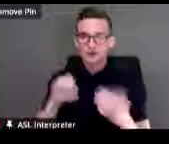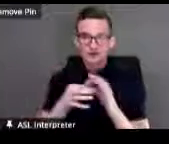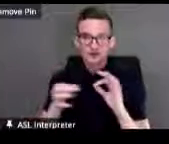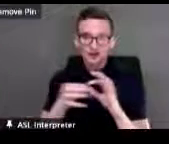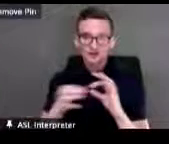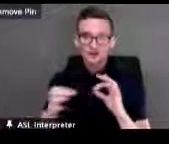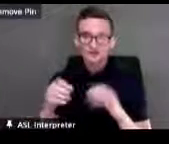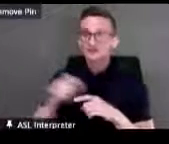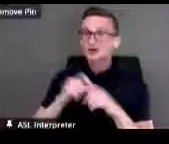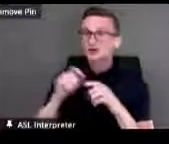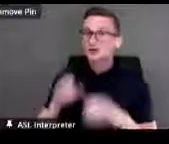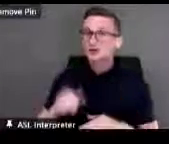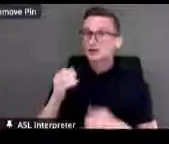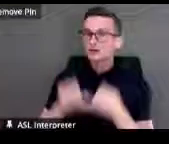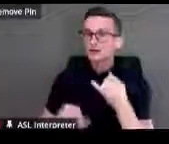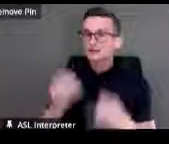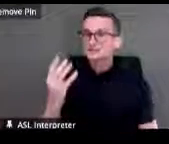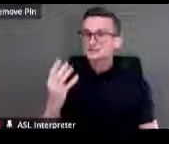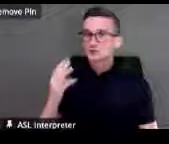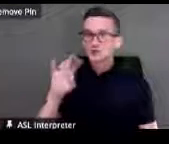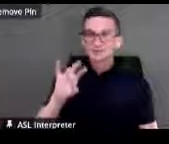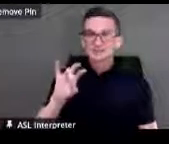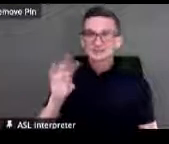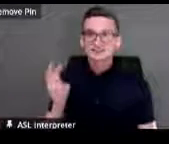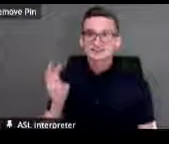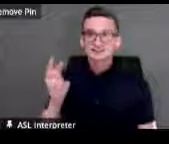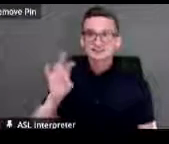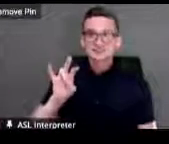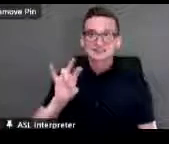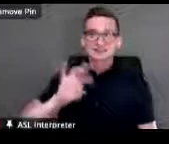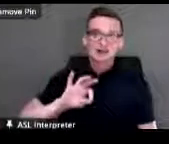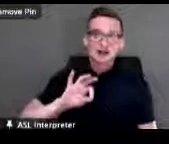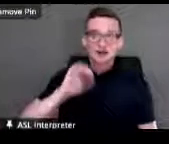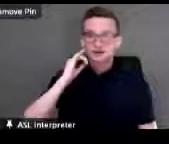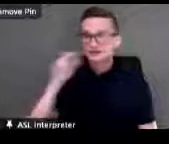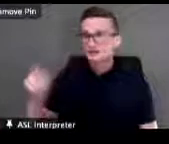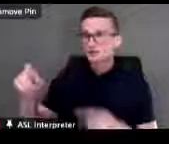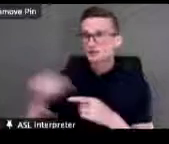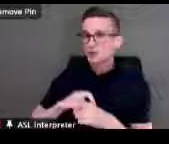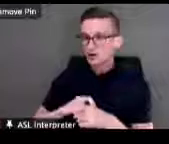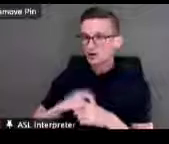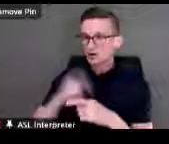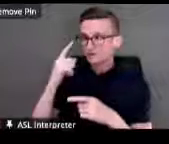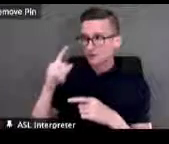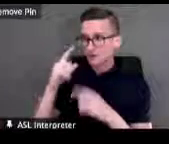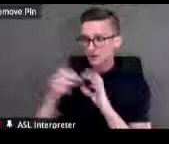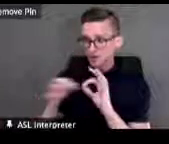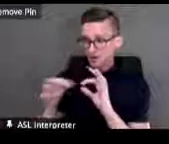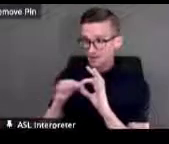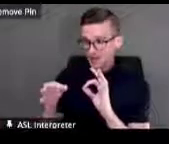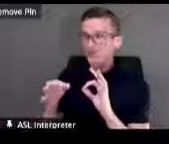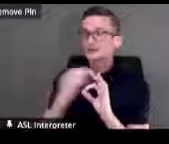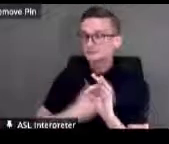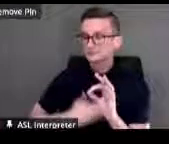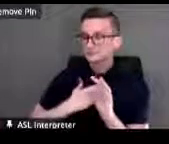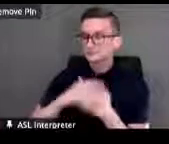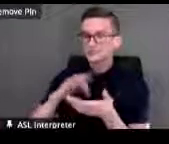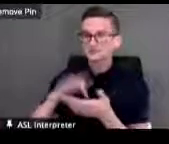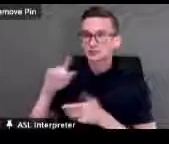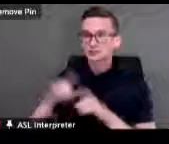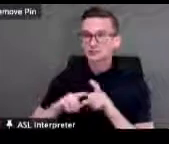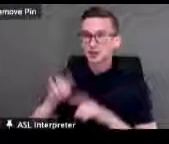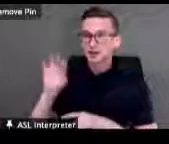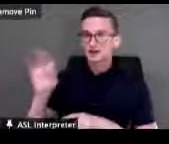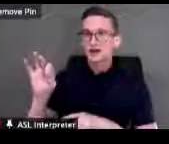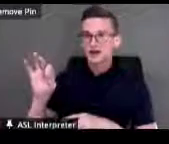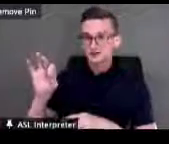the last 4 7679, if you called to comment at this time, please press star 9. This will raise